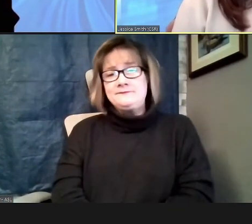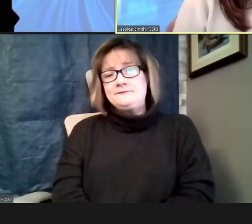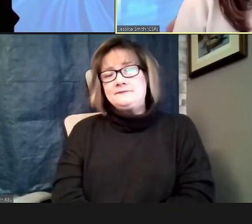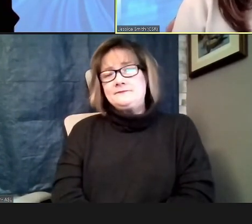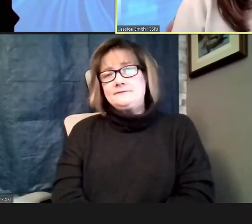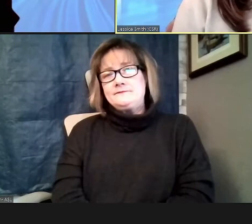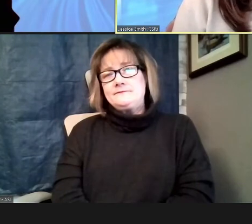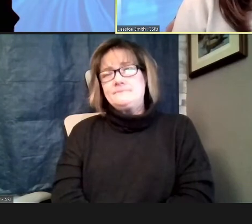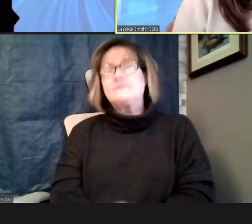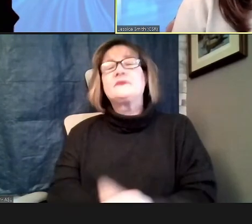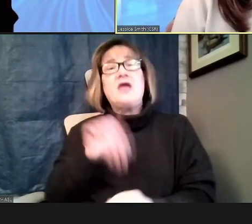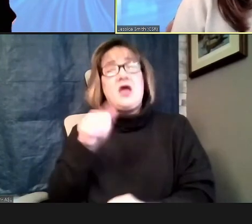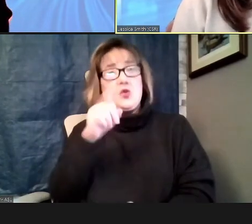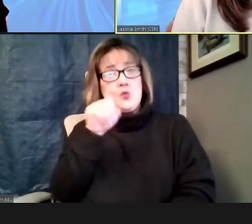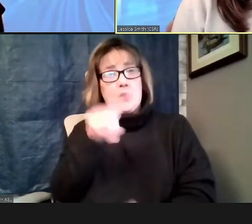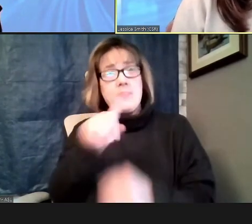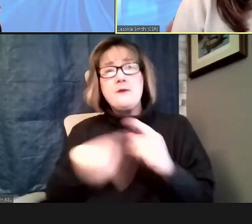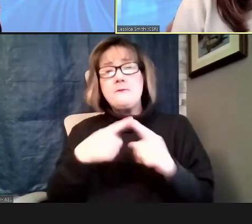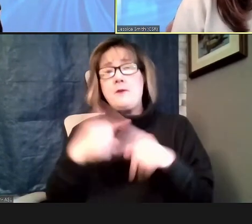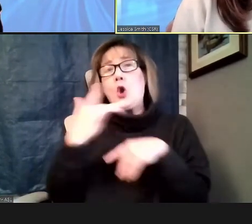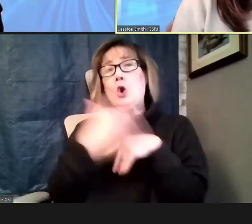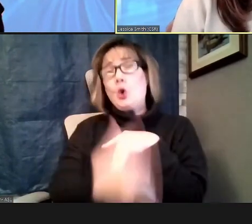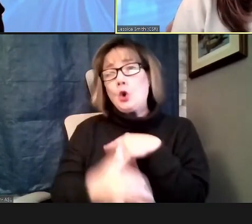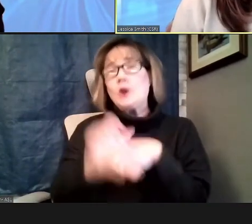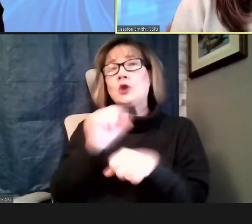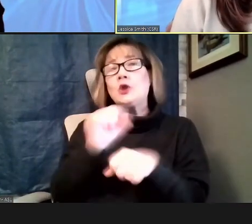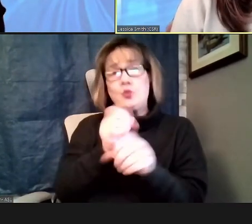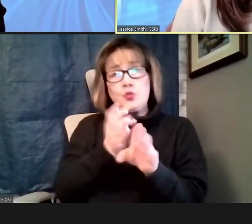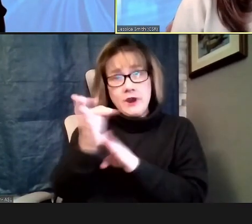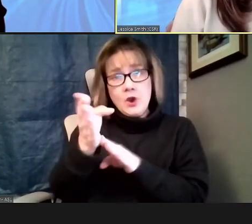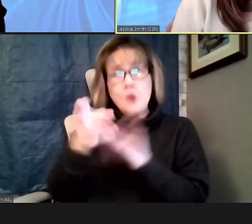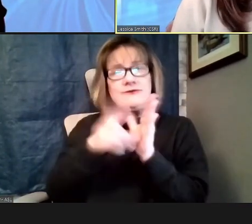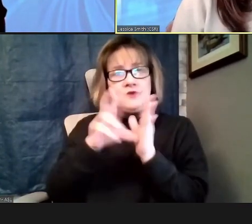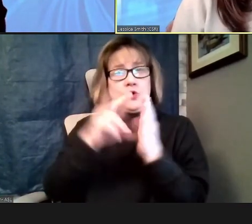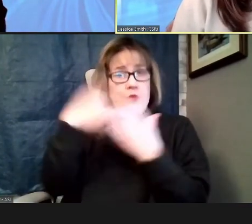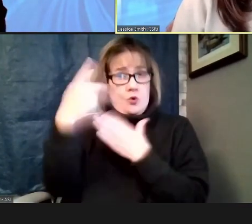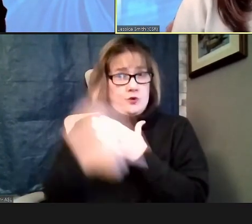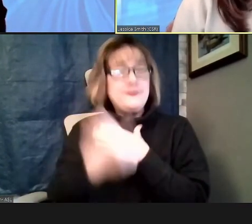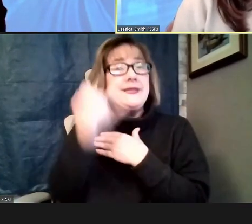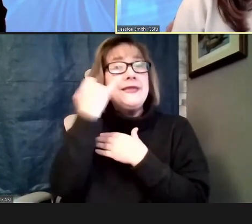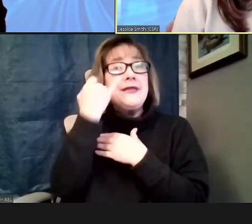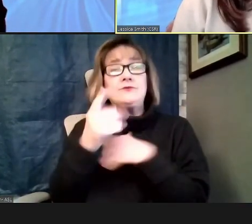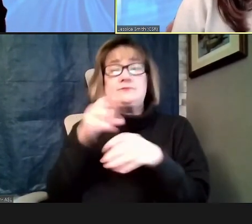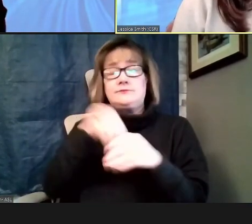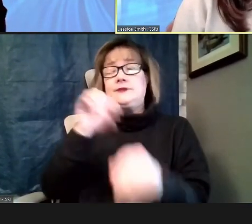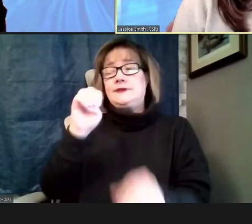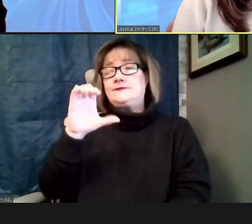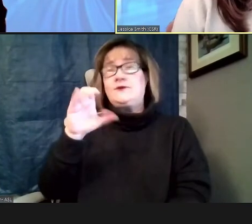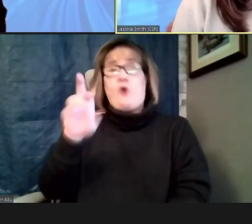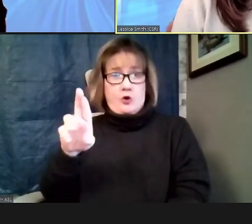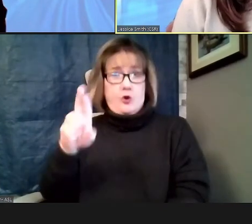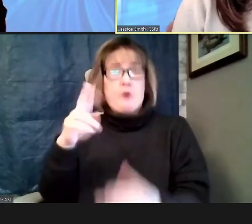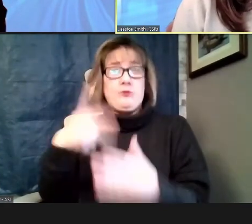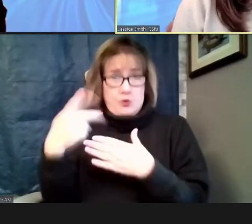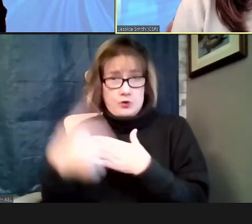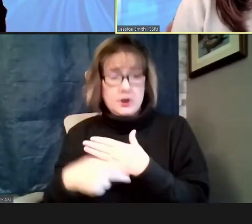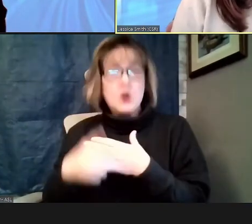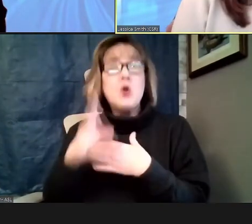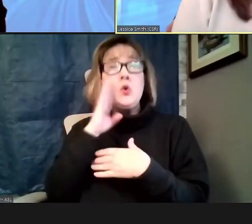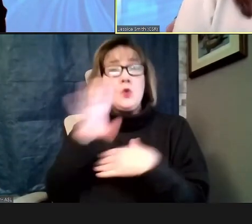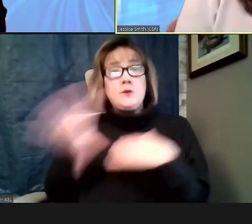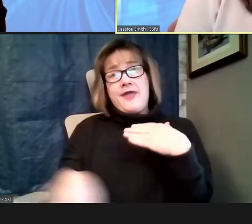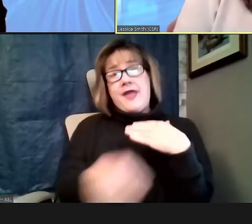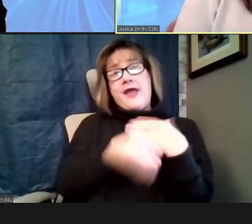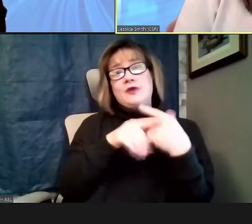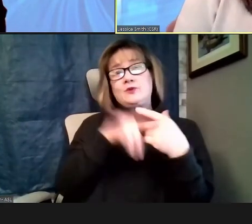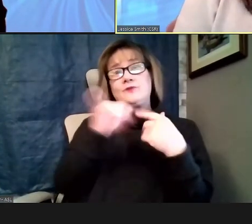And here's another question about the Early Career Reviewer program. If you participate in the ECR program, will you then be added to the study